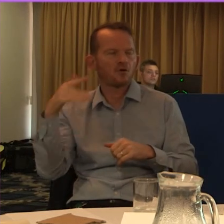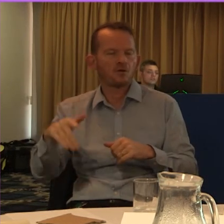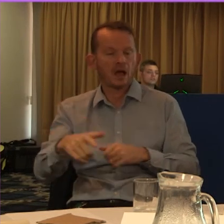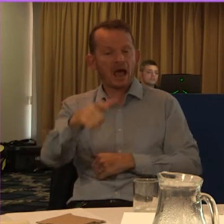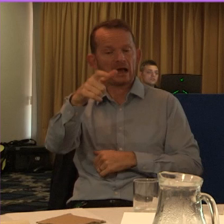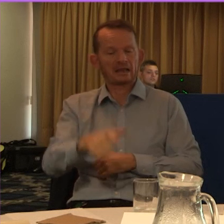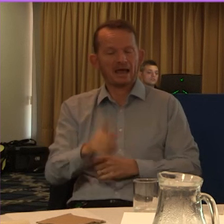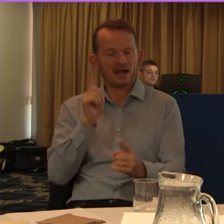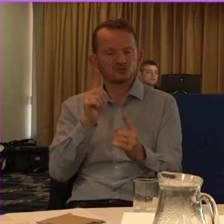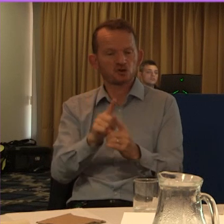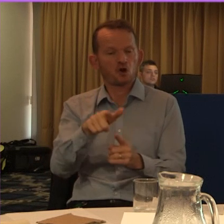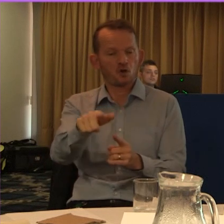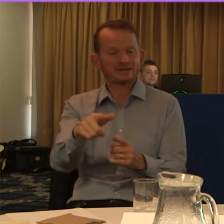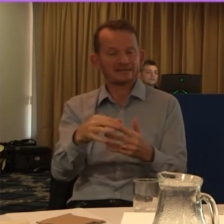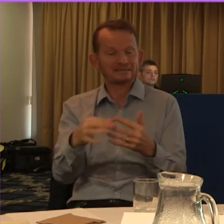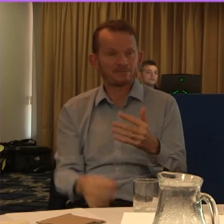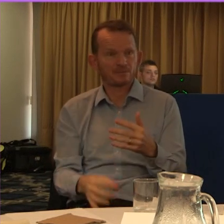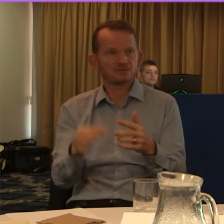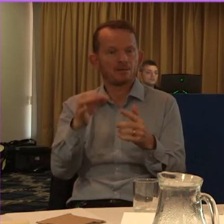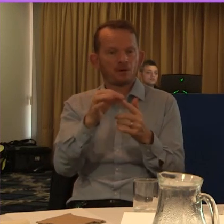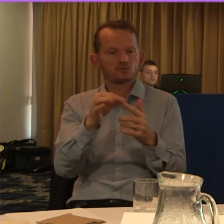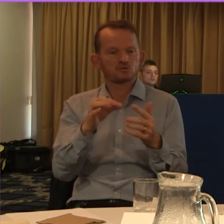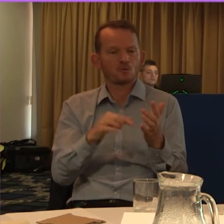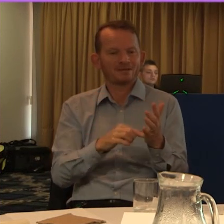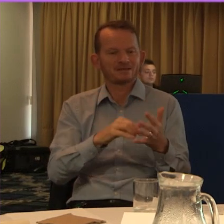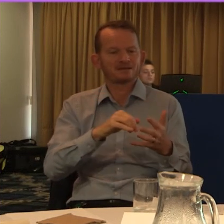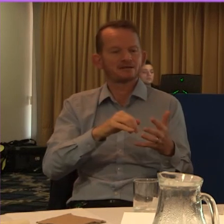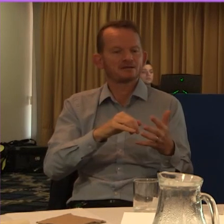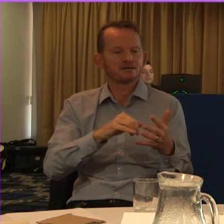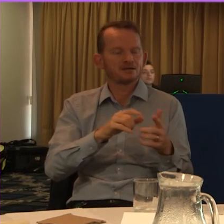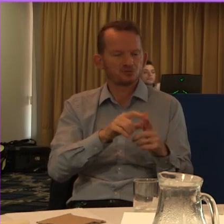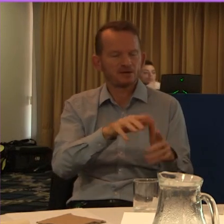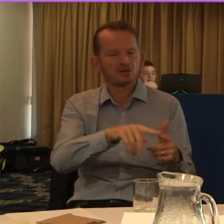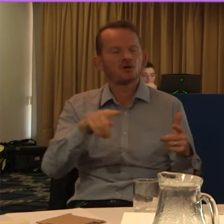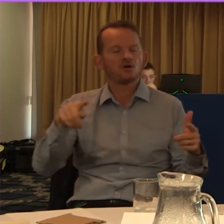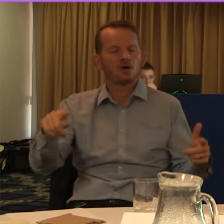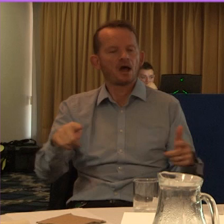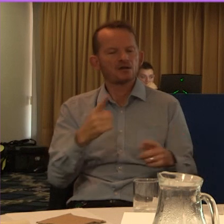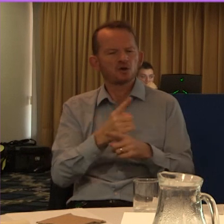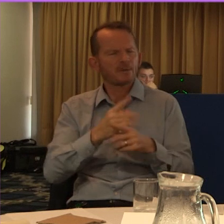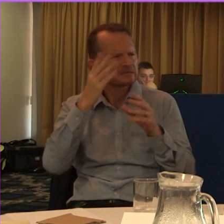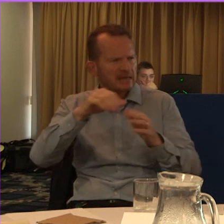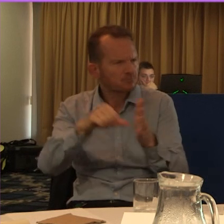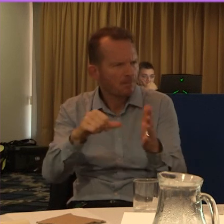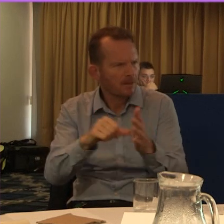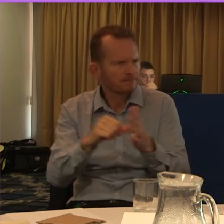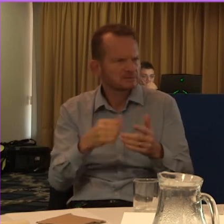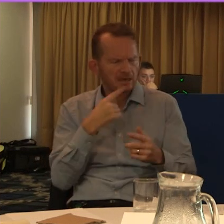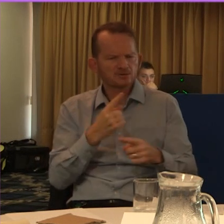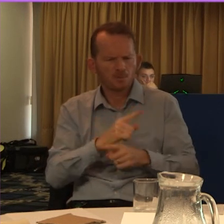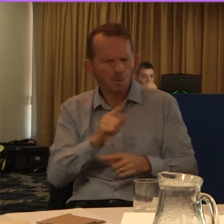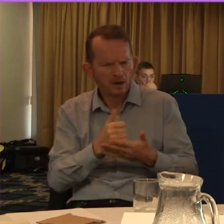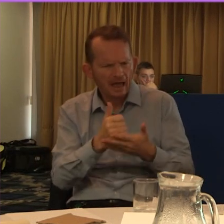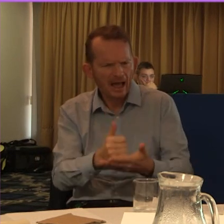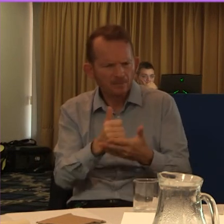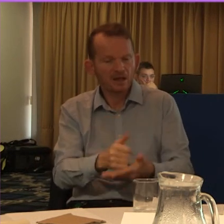I saw who presented with symptoms of post-traumatic stress described struggling to get to sleep, and we talked about what might help. And she said